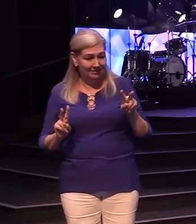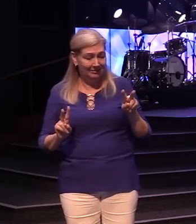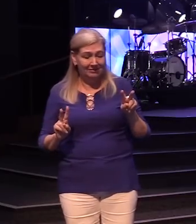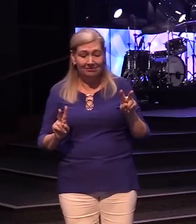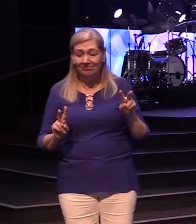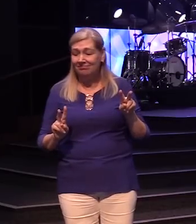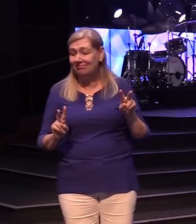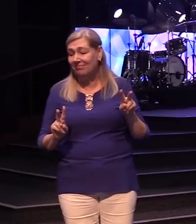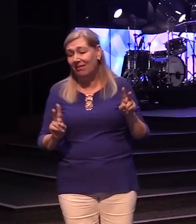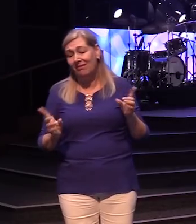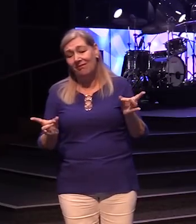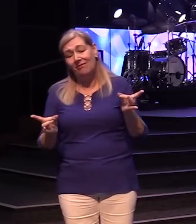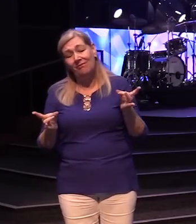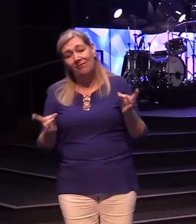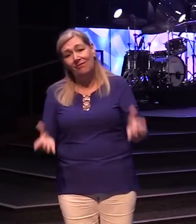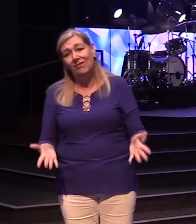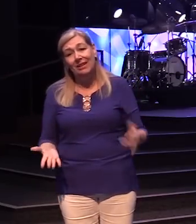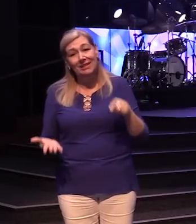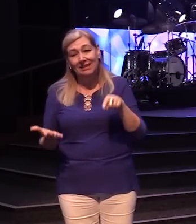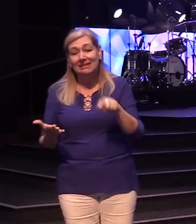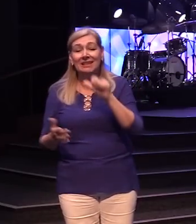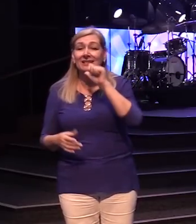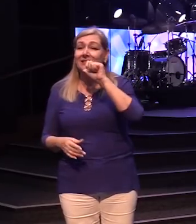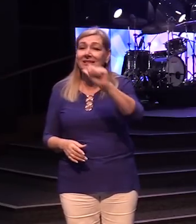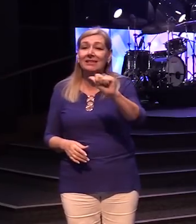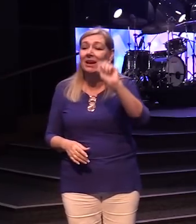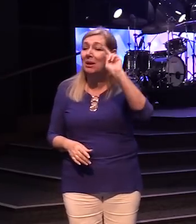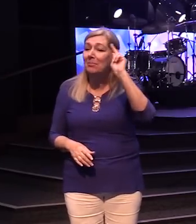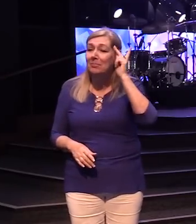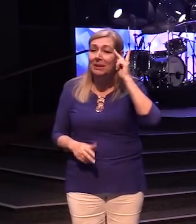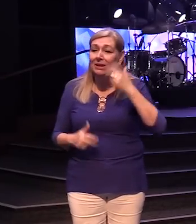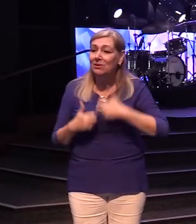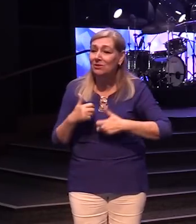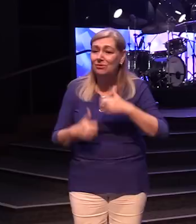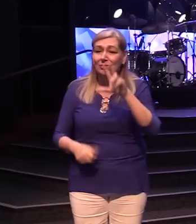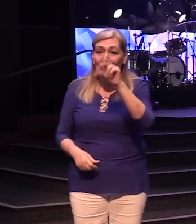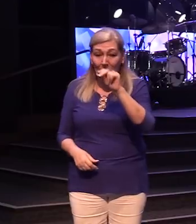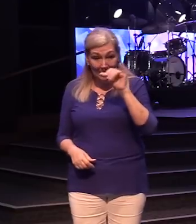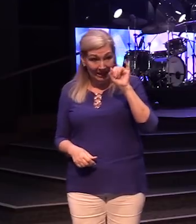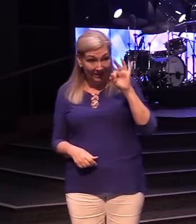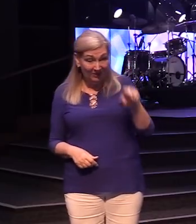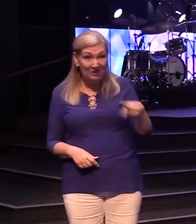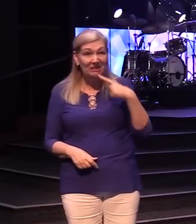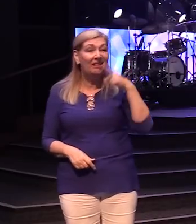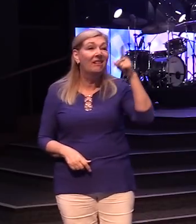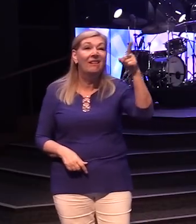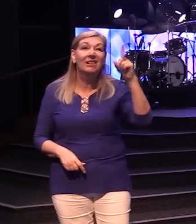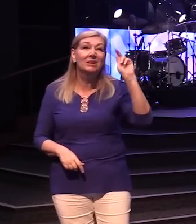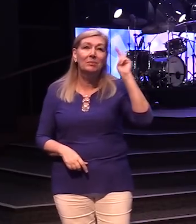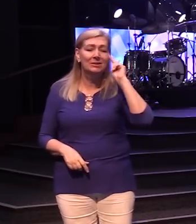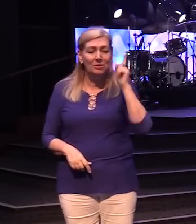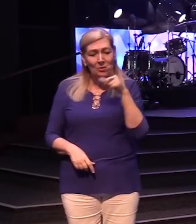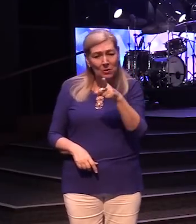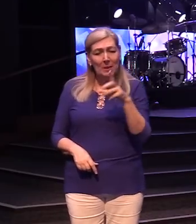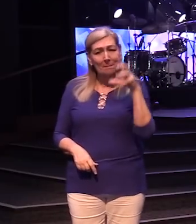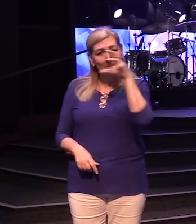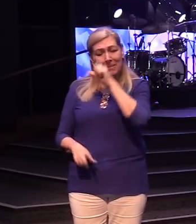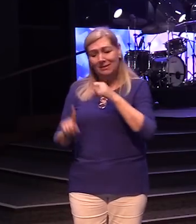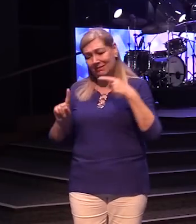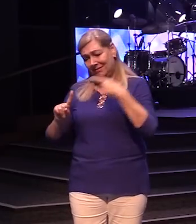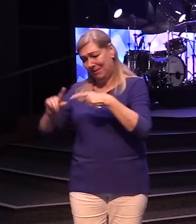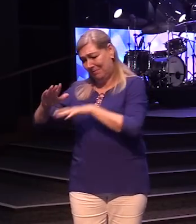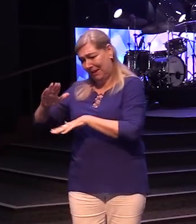This is not a political issue. If anyone makes this about politics, they're missing a fundamental